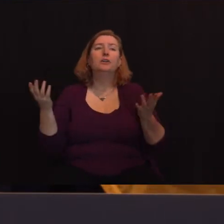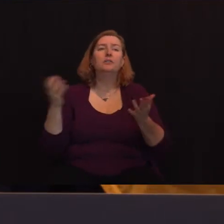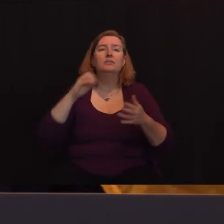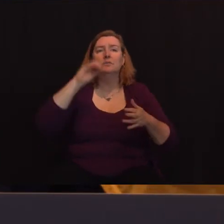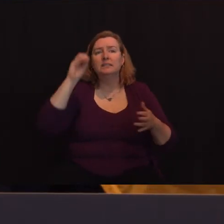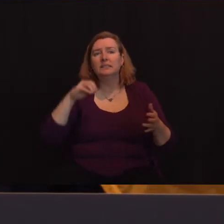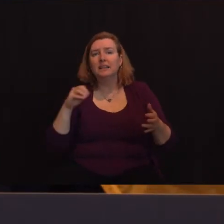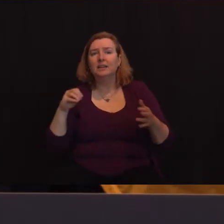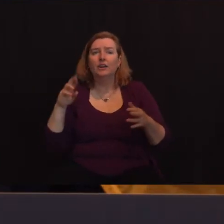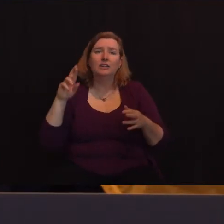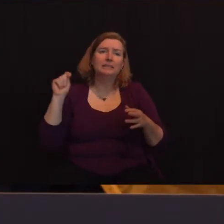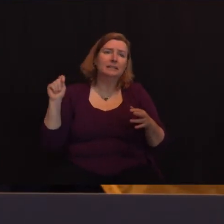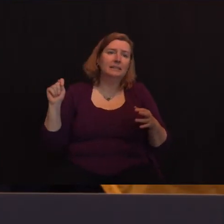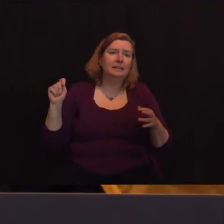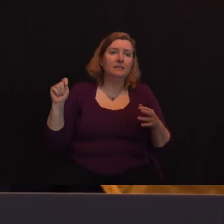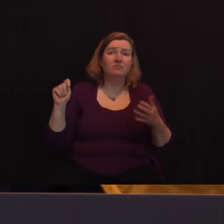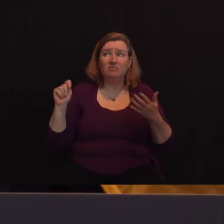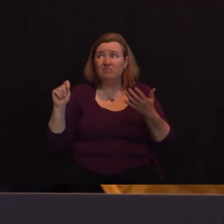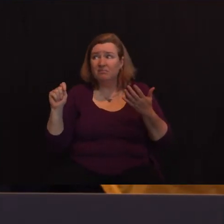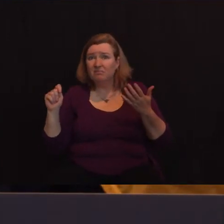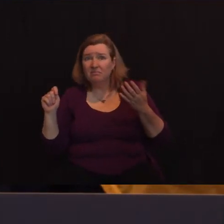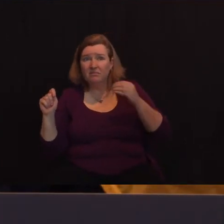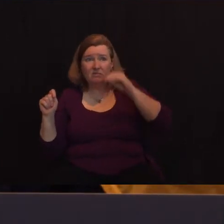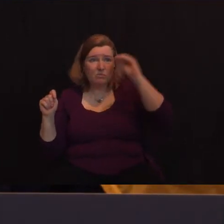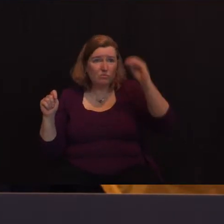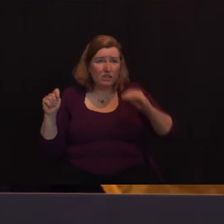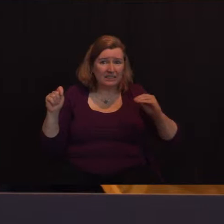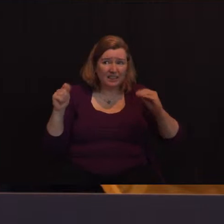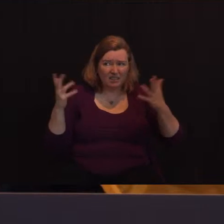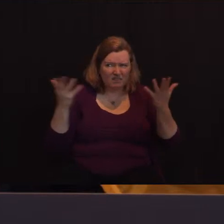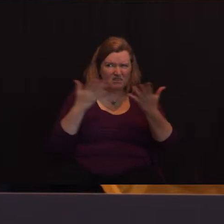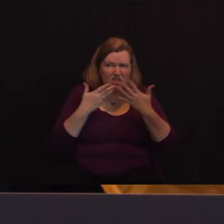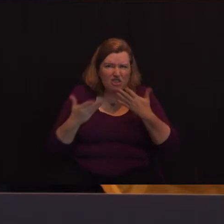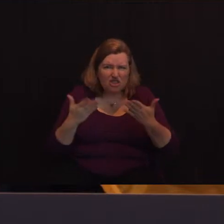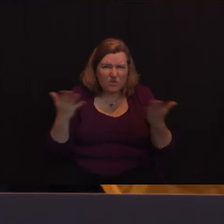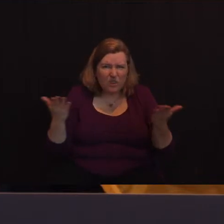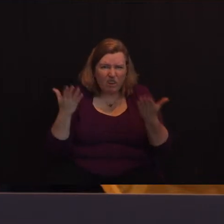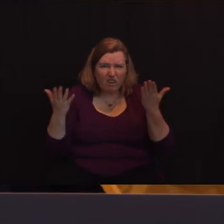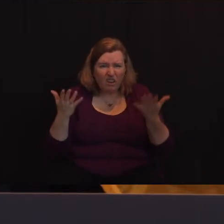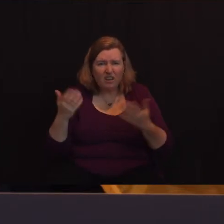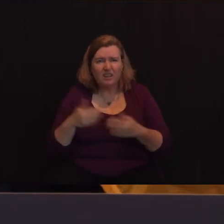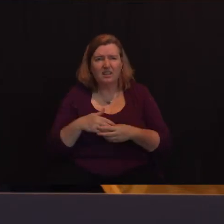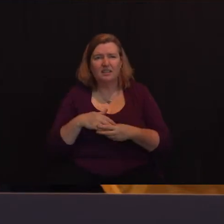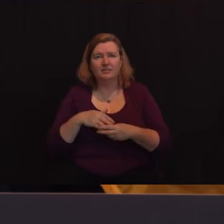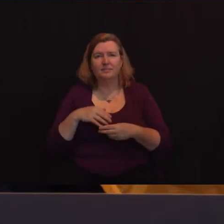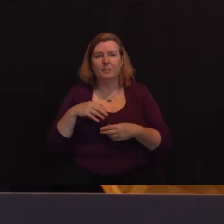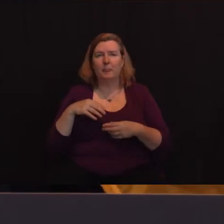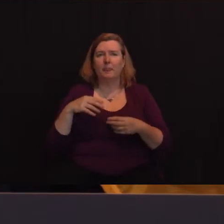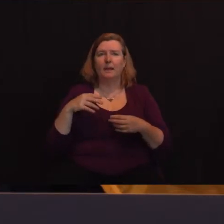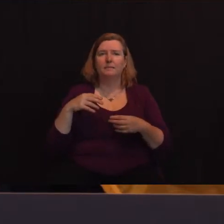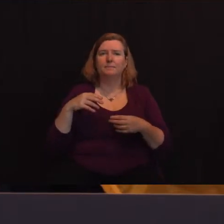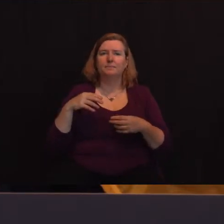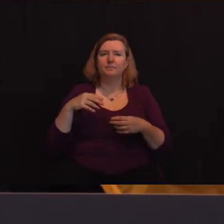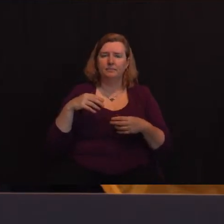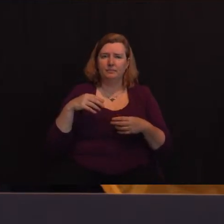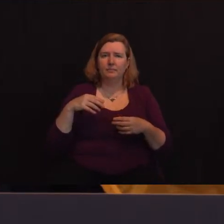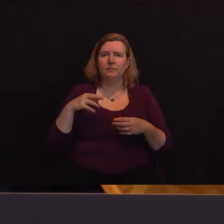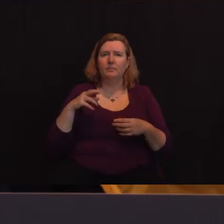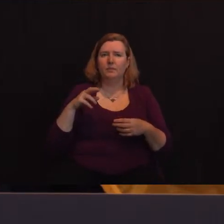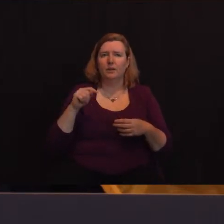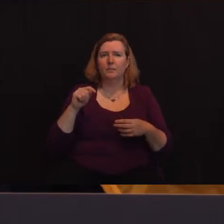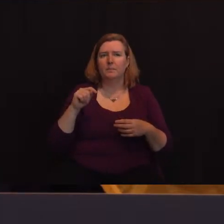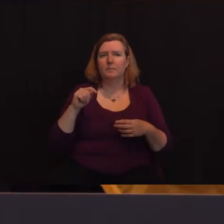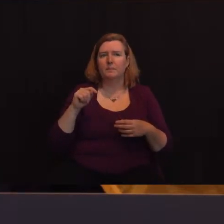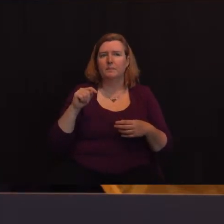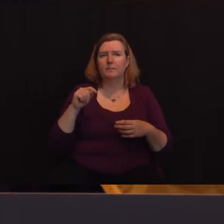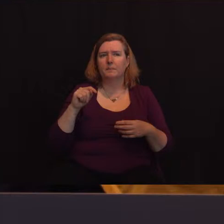things? Are we seeing a good trend here? And finally, question from Mike Simons in our State House Bureau. The State Department of